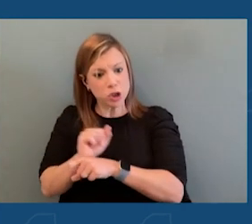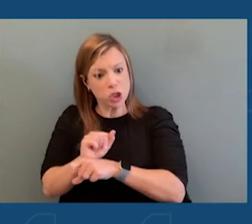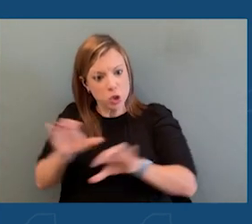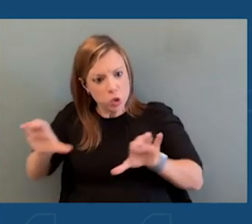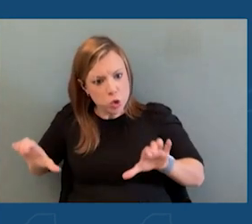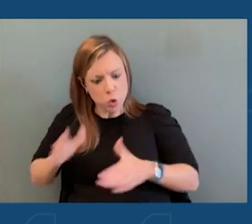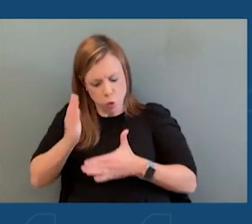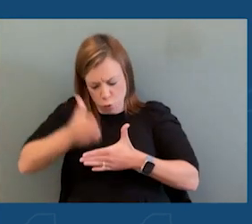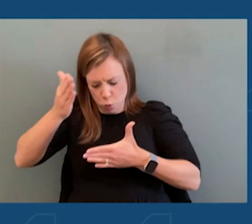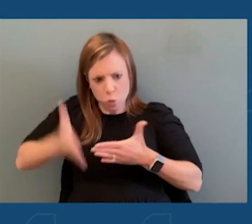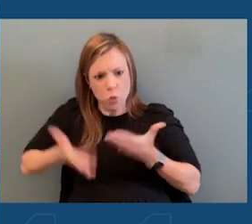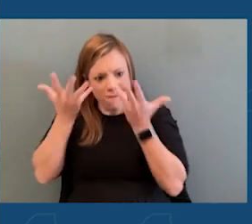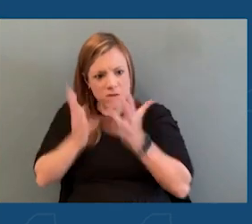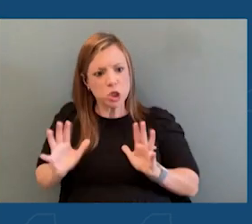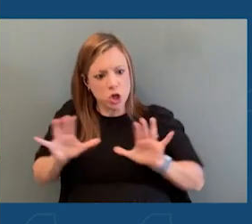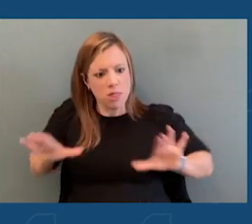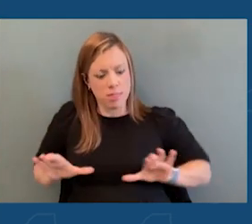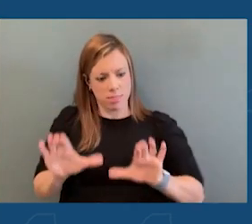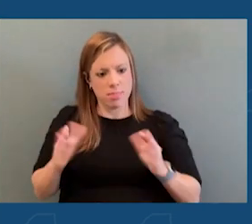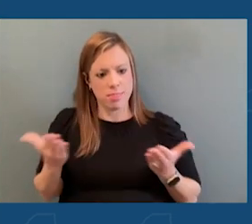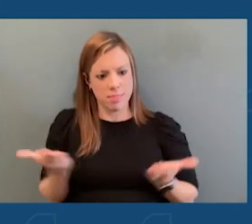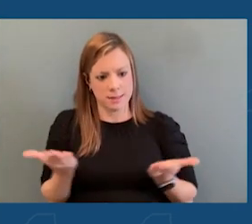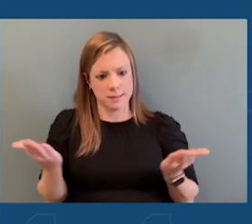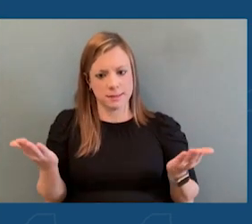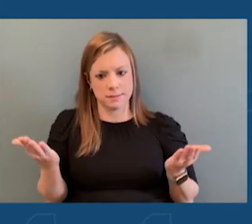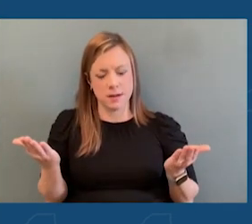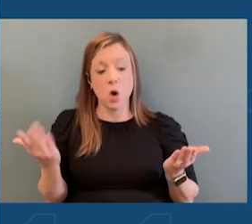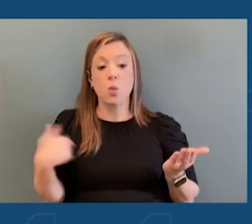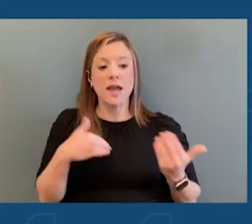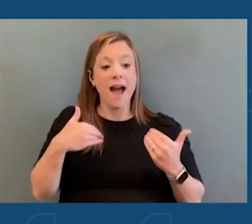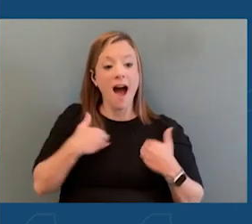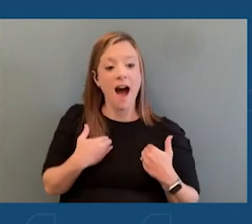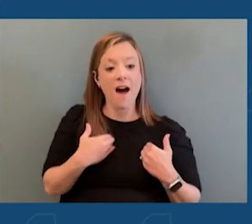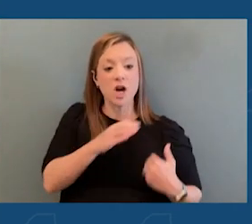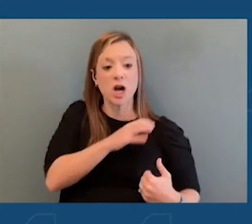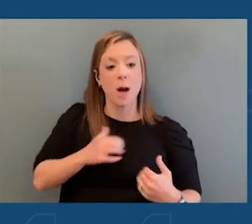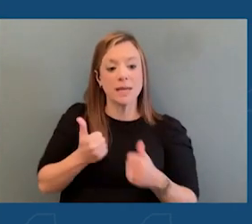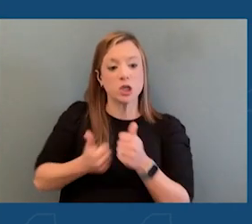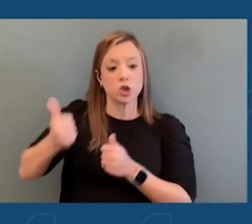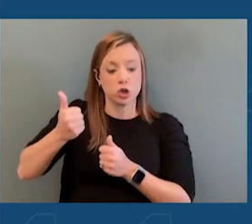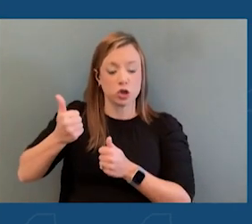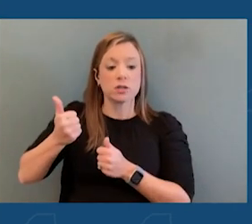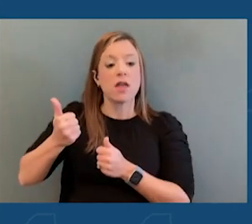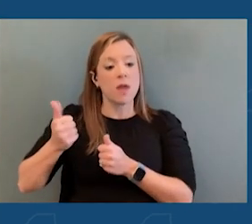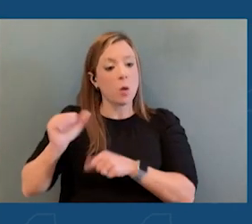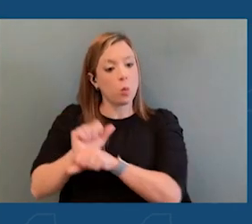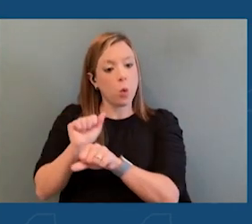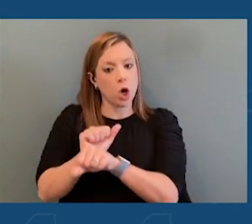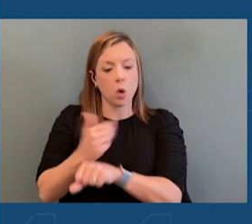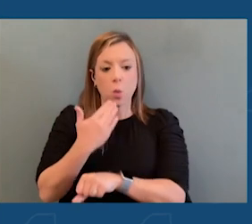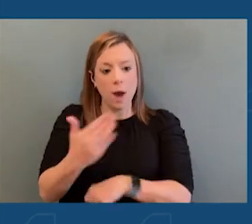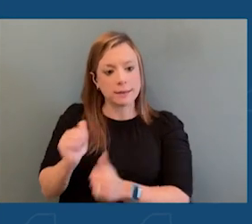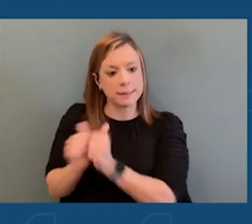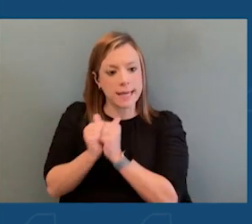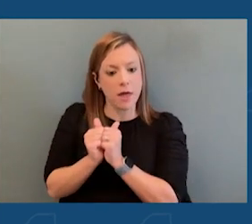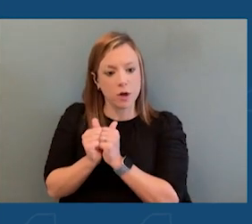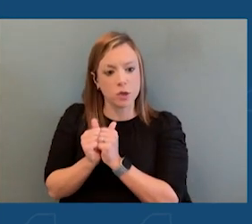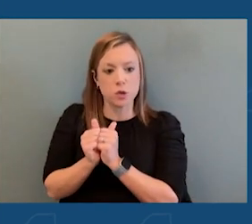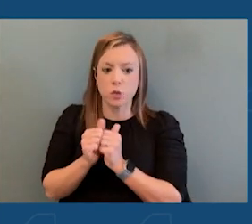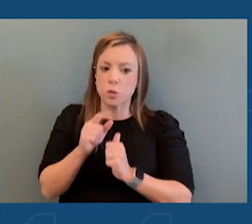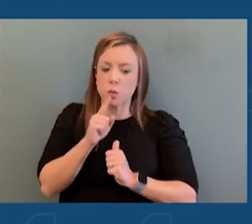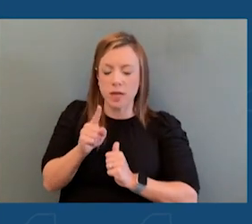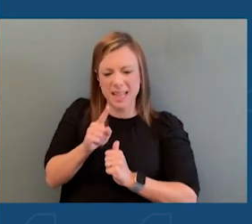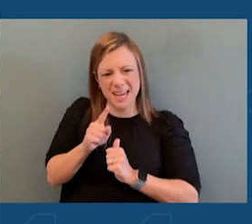having a group of commissioners that work incredibly well together to drive projects over the finish line.